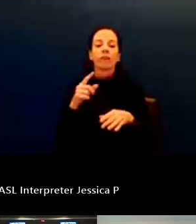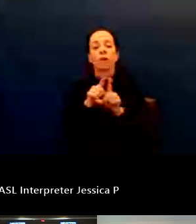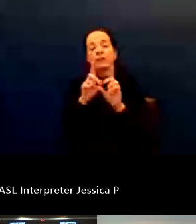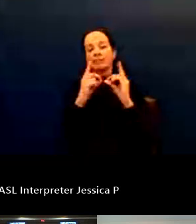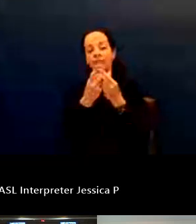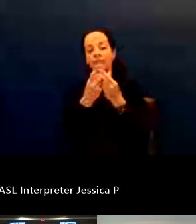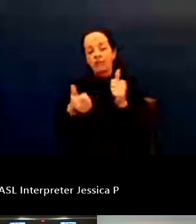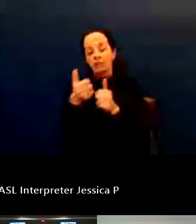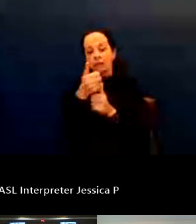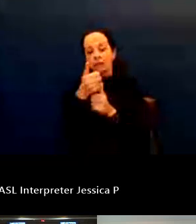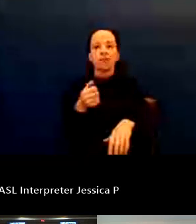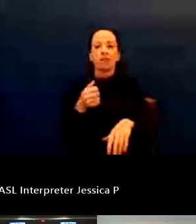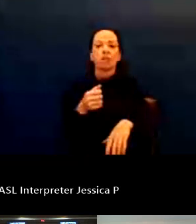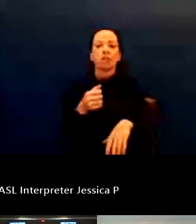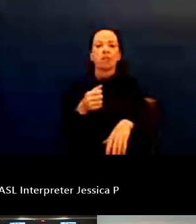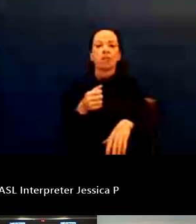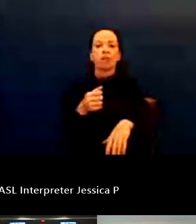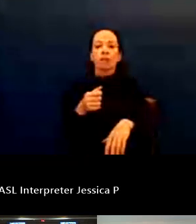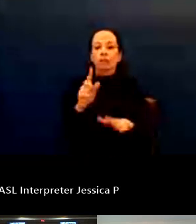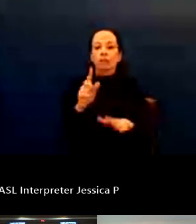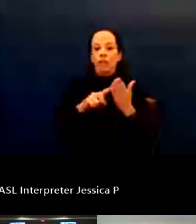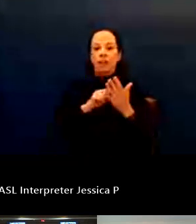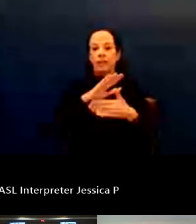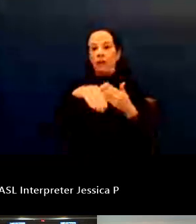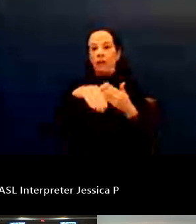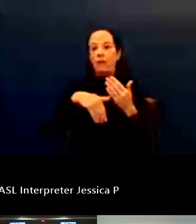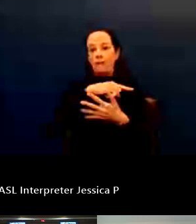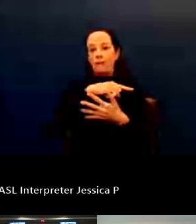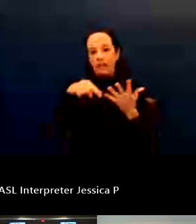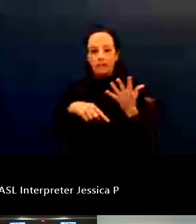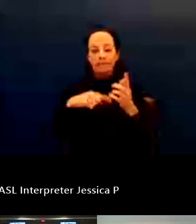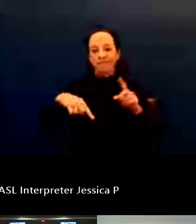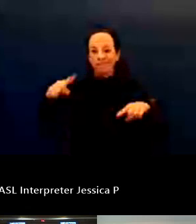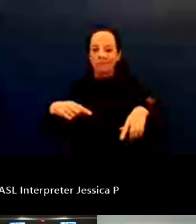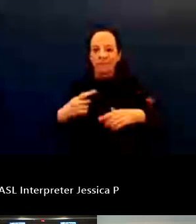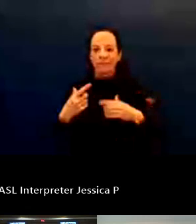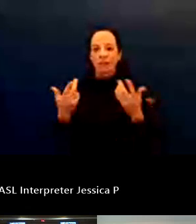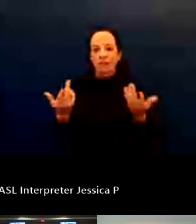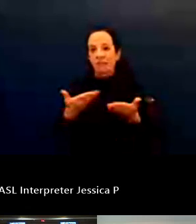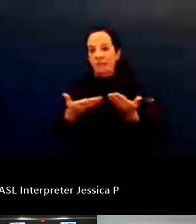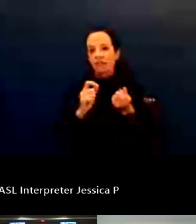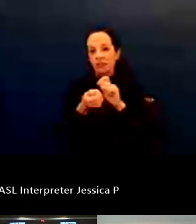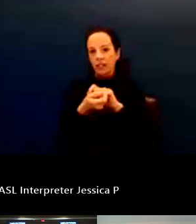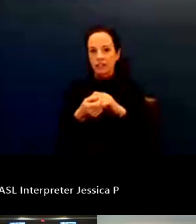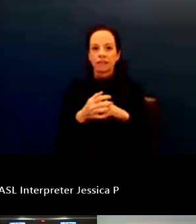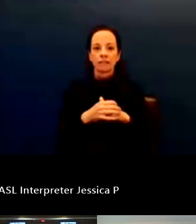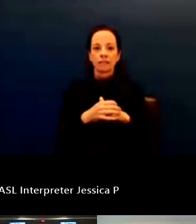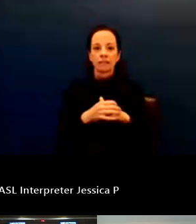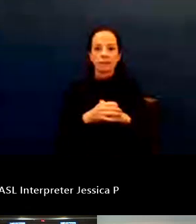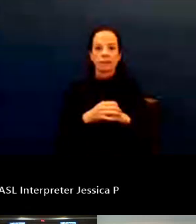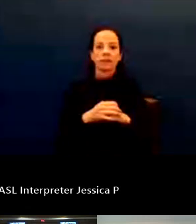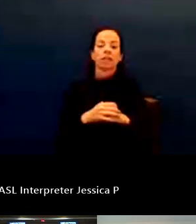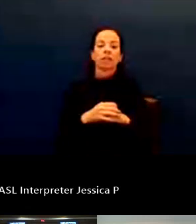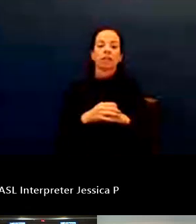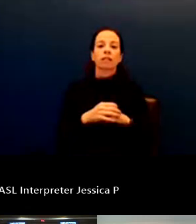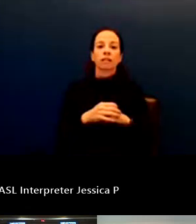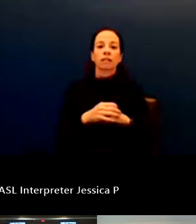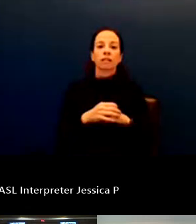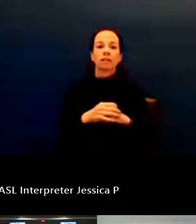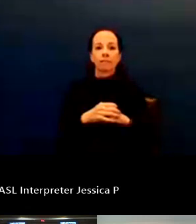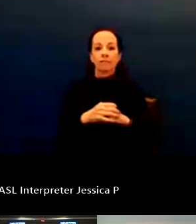various other, scope-related changes, engagement, complete streets, all the different complexities that we faced in the portfolio last